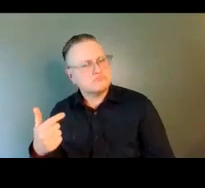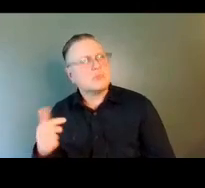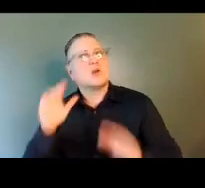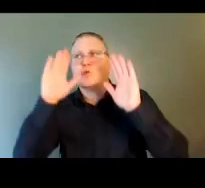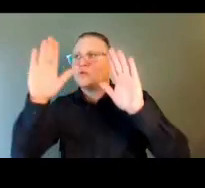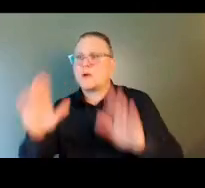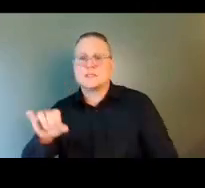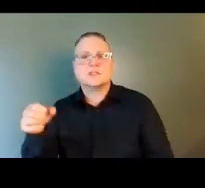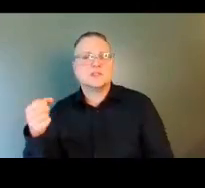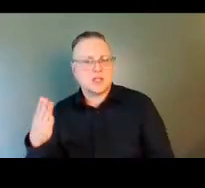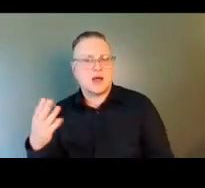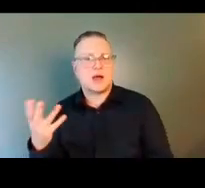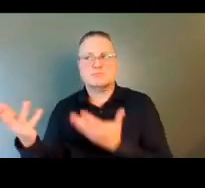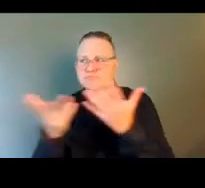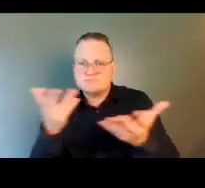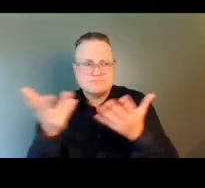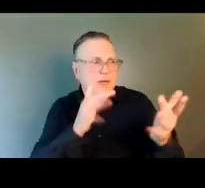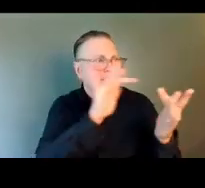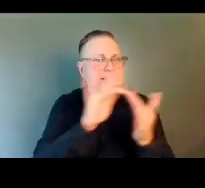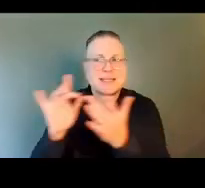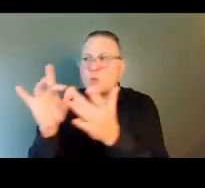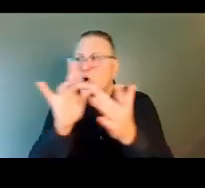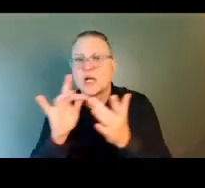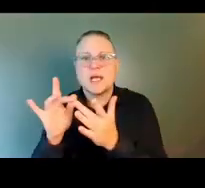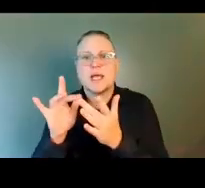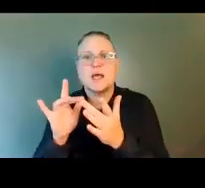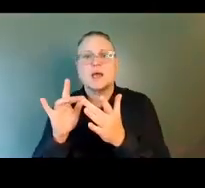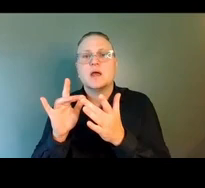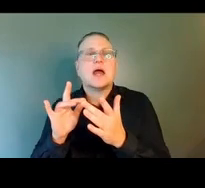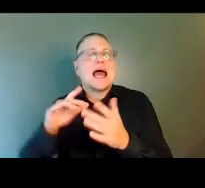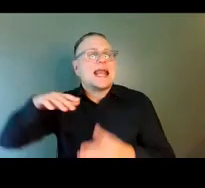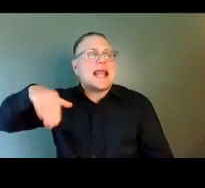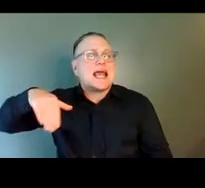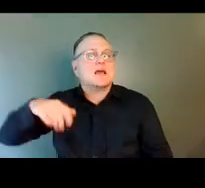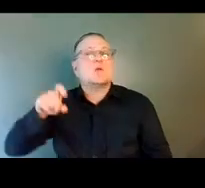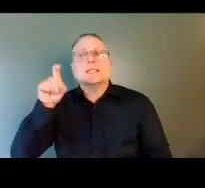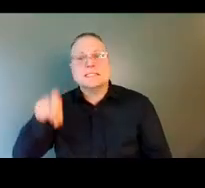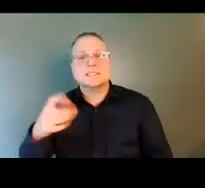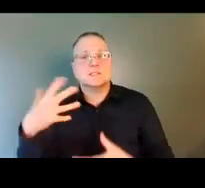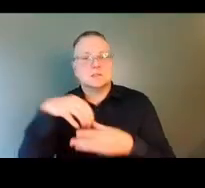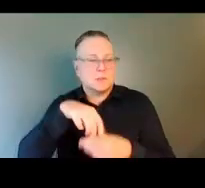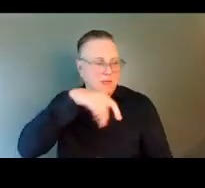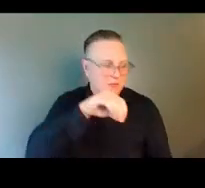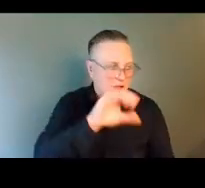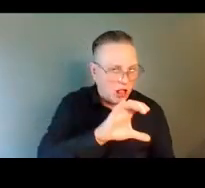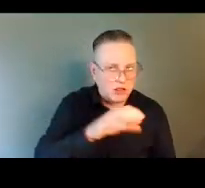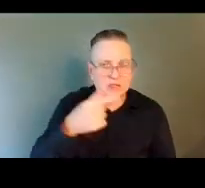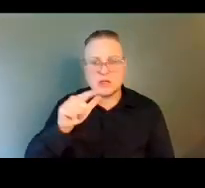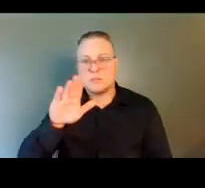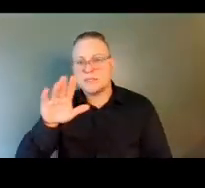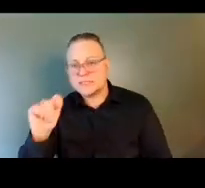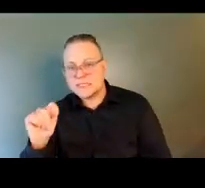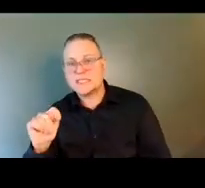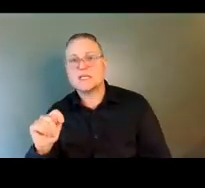disability community of networking with like people of color and GLBT people to see what